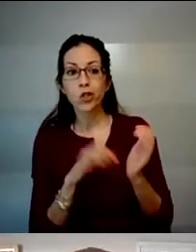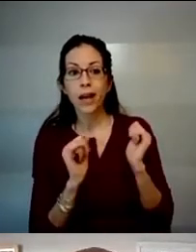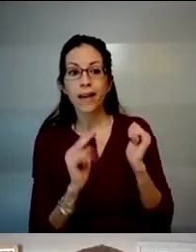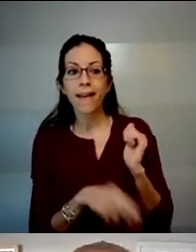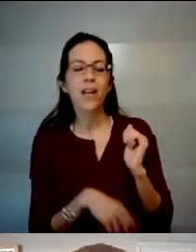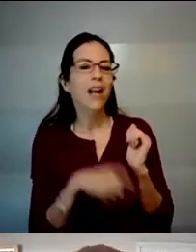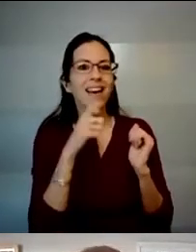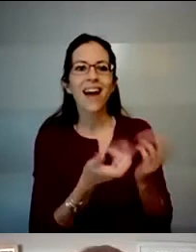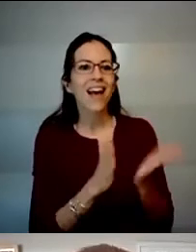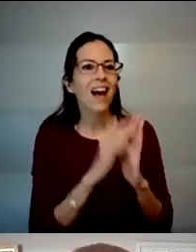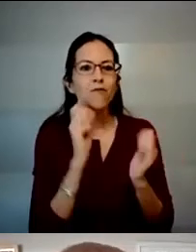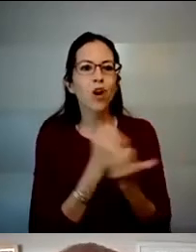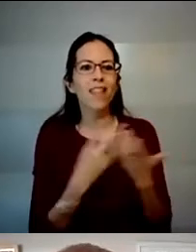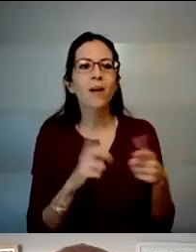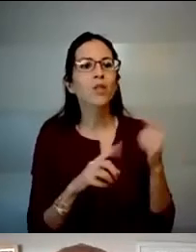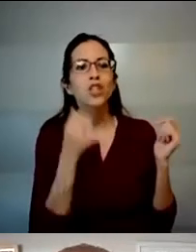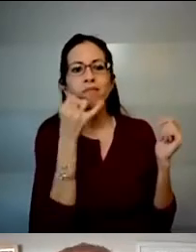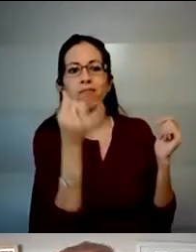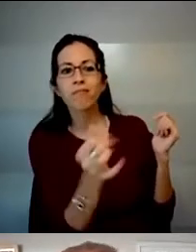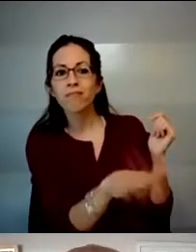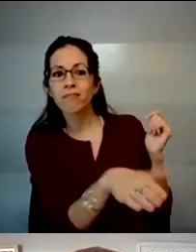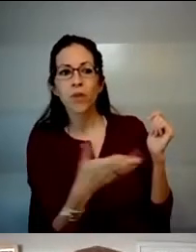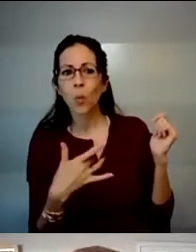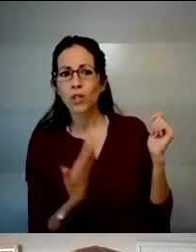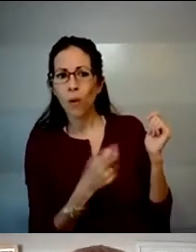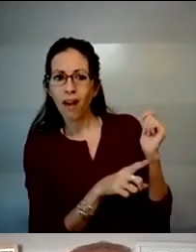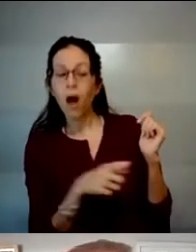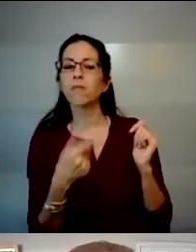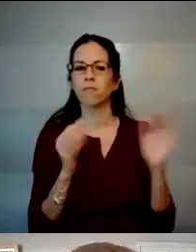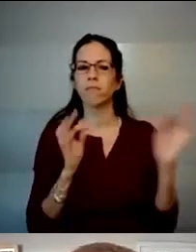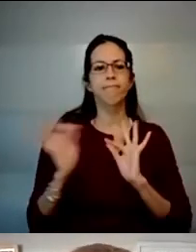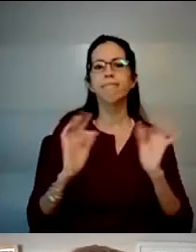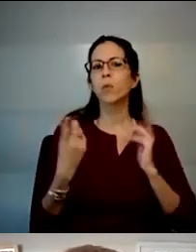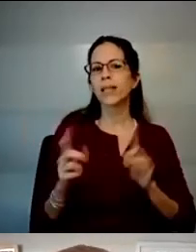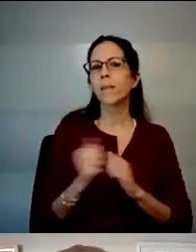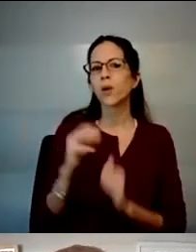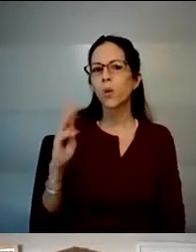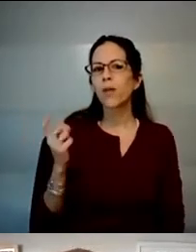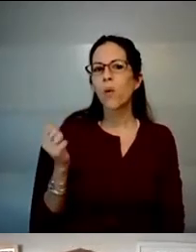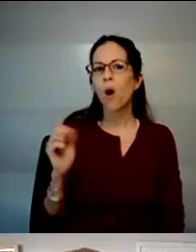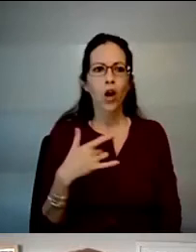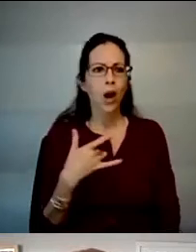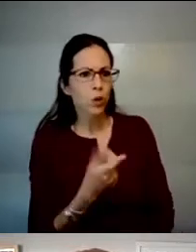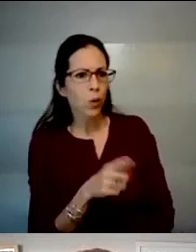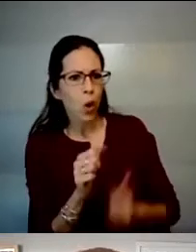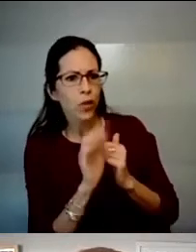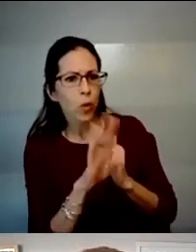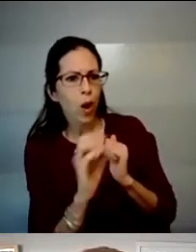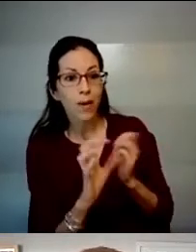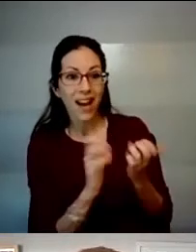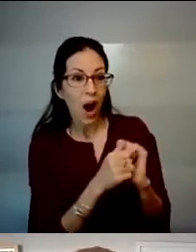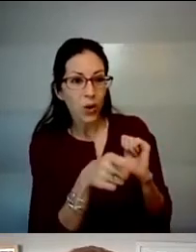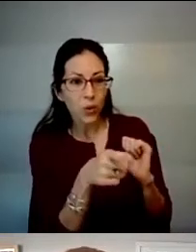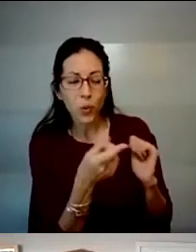anything and saying, how are you guys, you know, here's what's going on at the Walker. How are you guys doing it? What's going on at your companies? How are you navigating